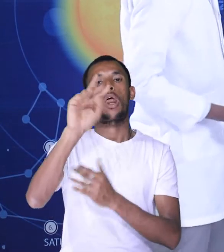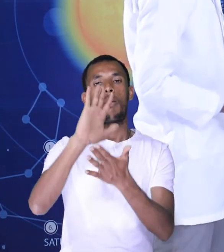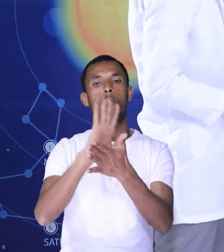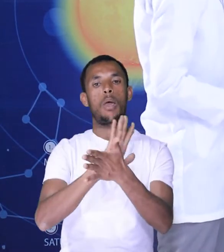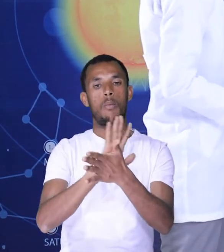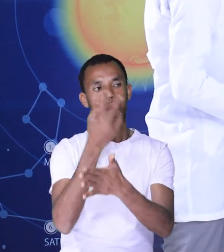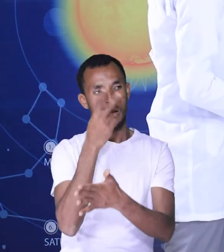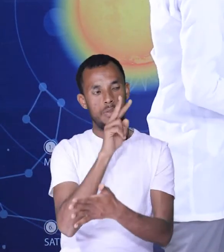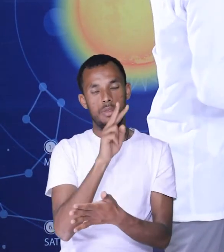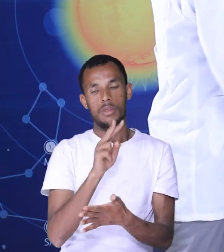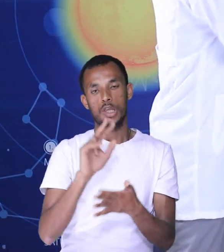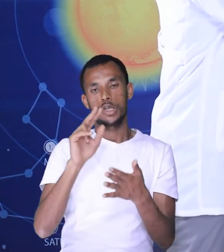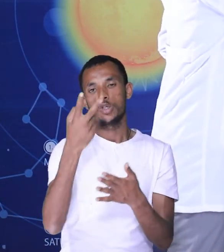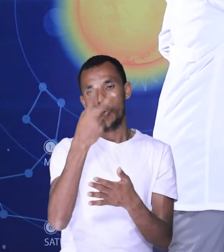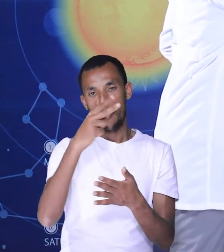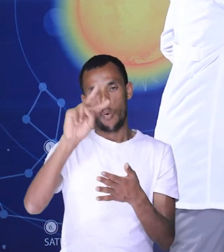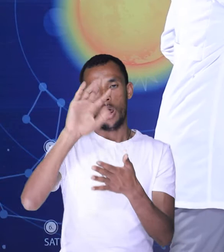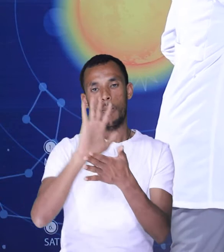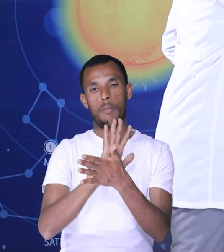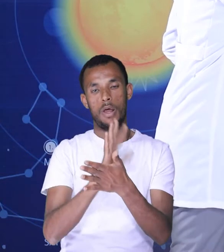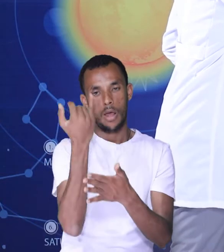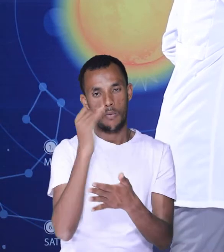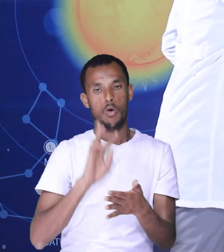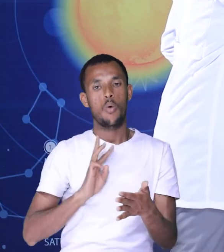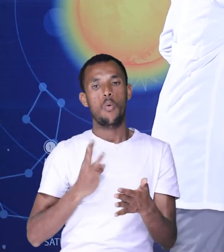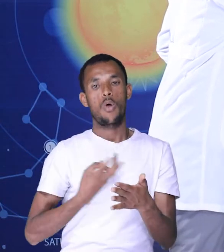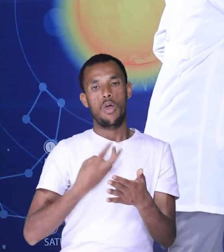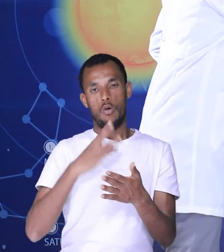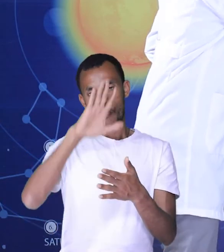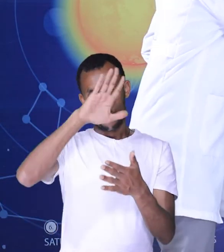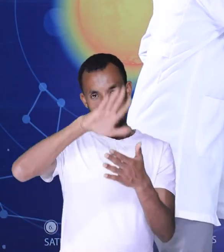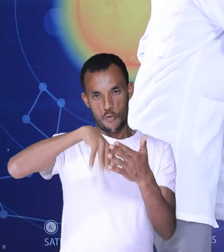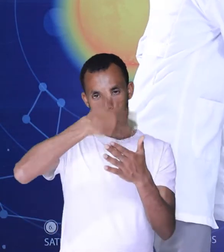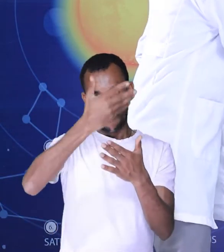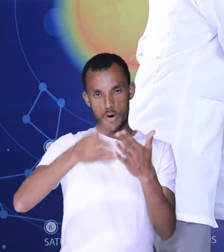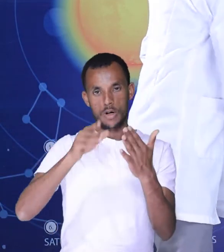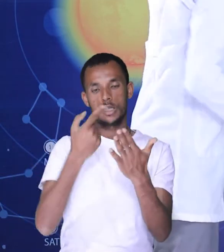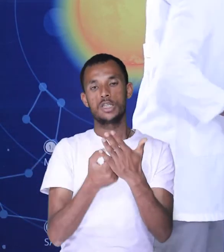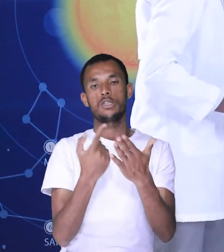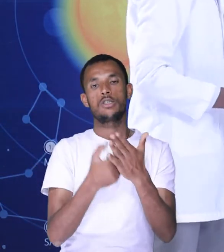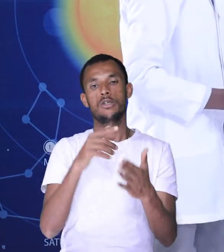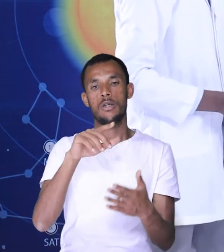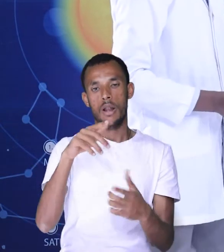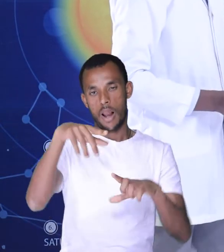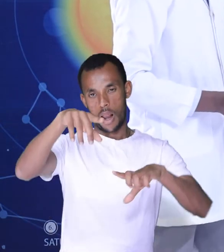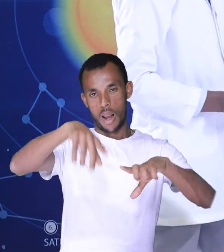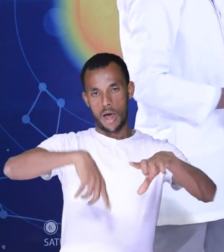take this is a square figure. If we fold along this line,